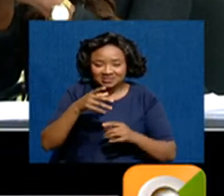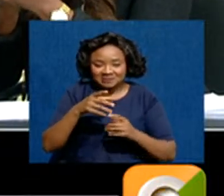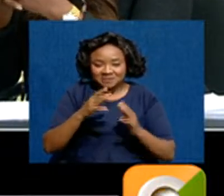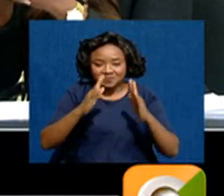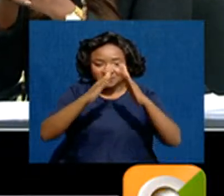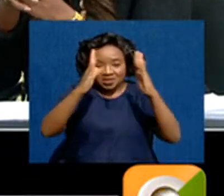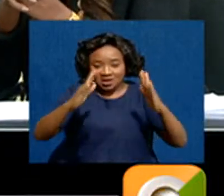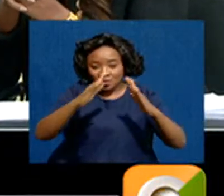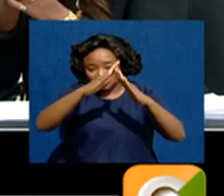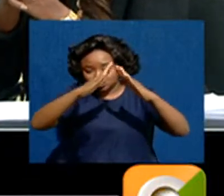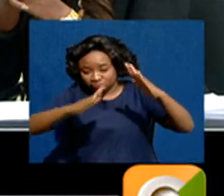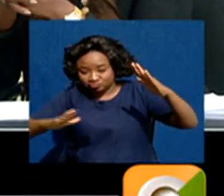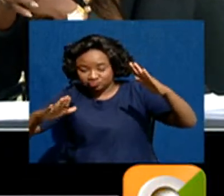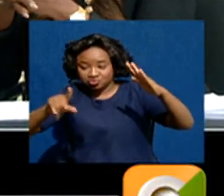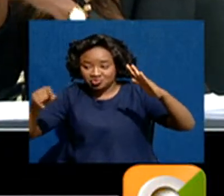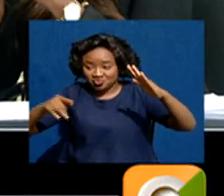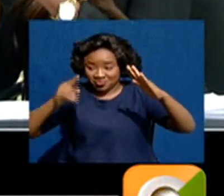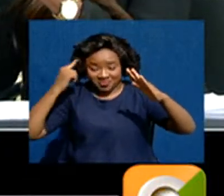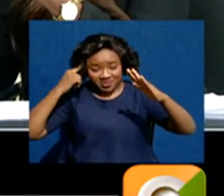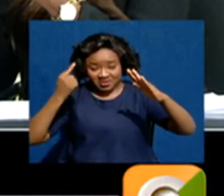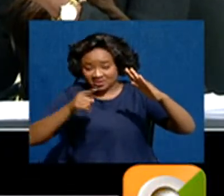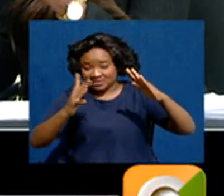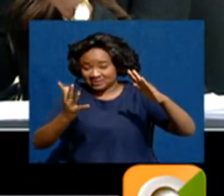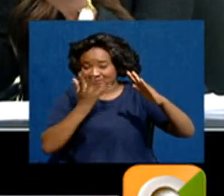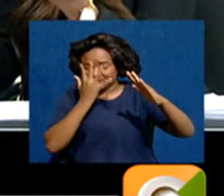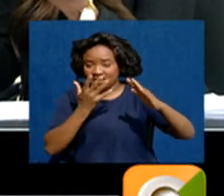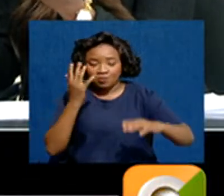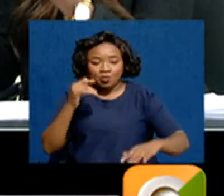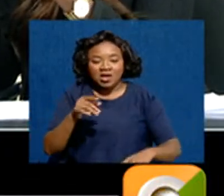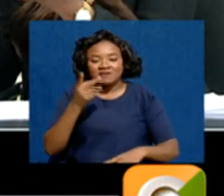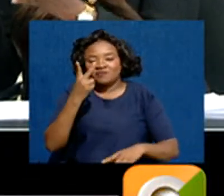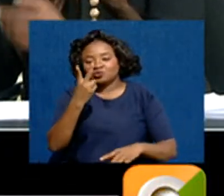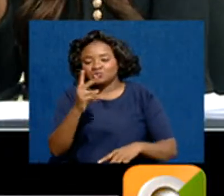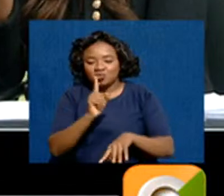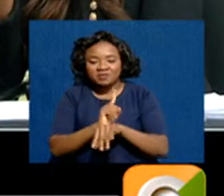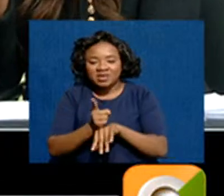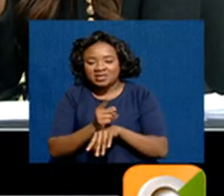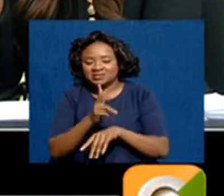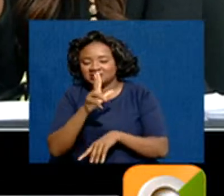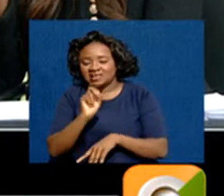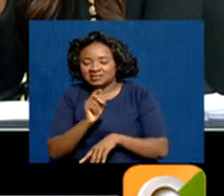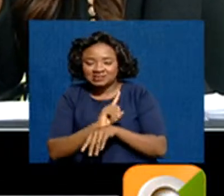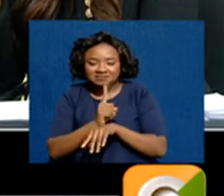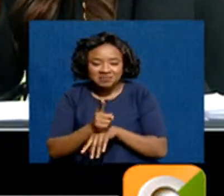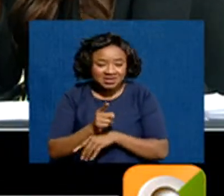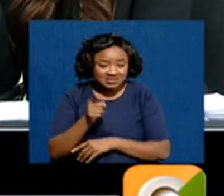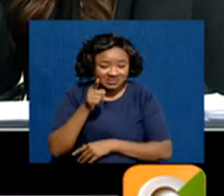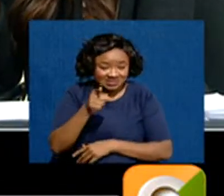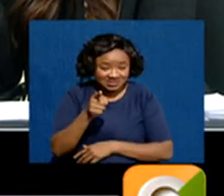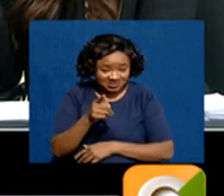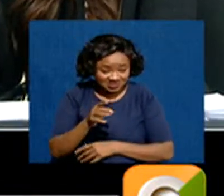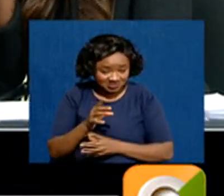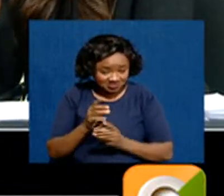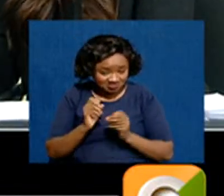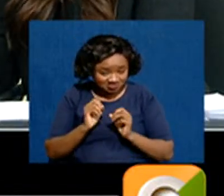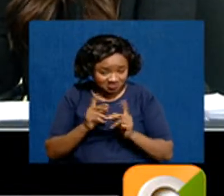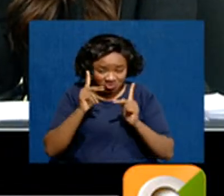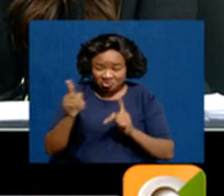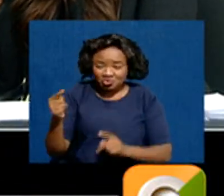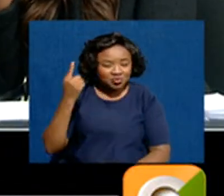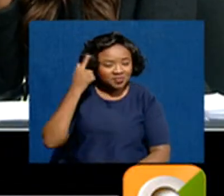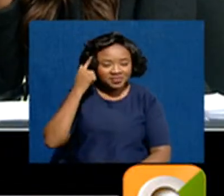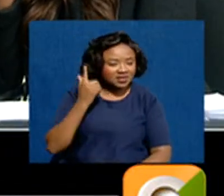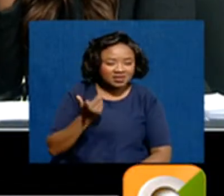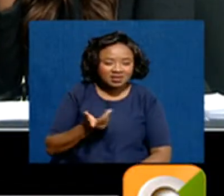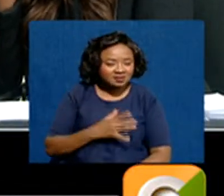think it is an embarrassment? Because for 2 minutes, 5 minutes, or 30 minutes, is that acceptable for you? What's the standard